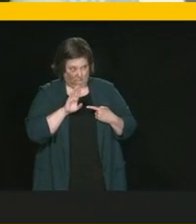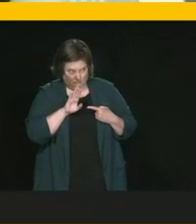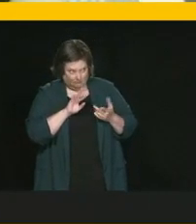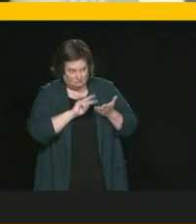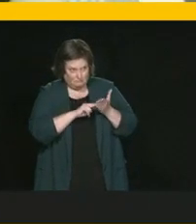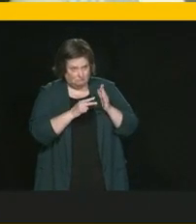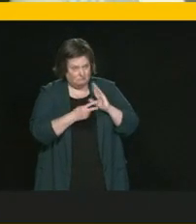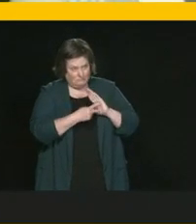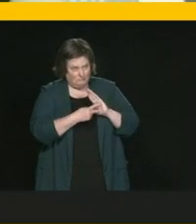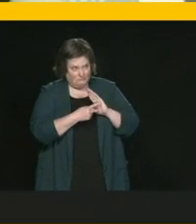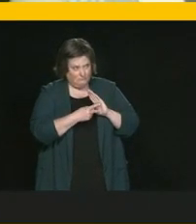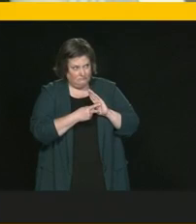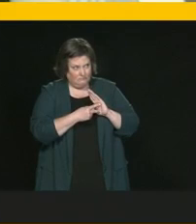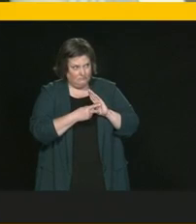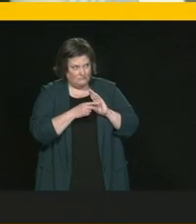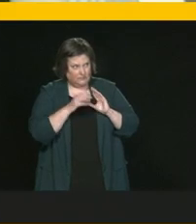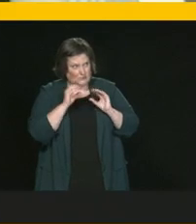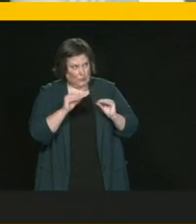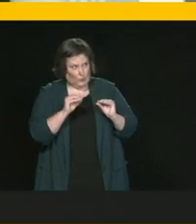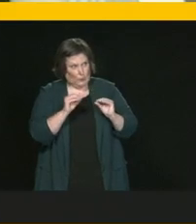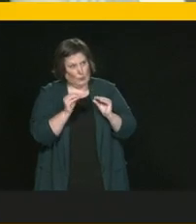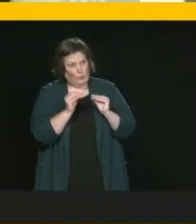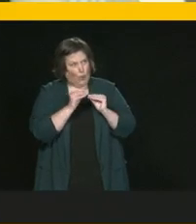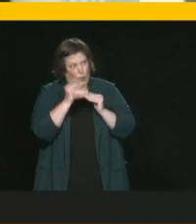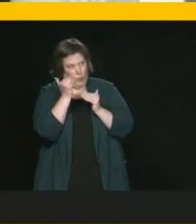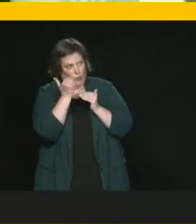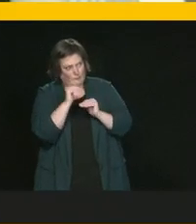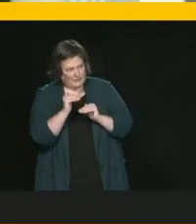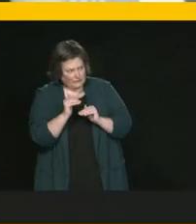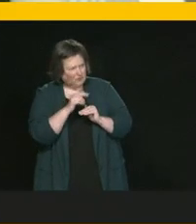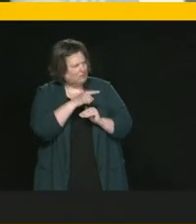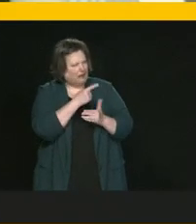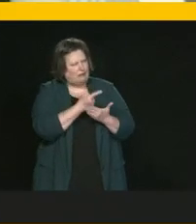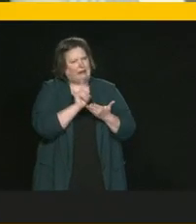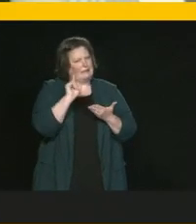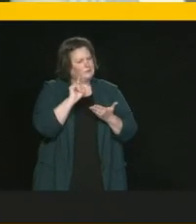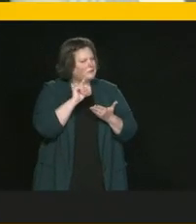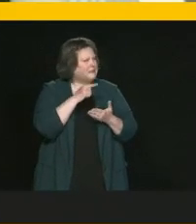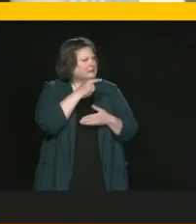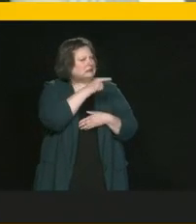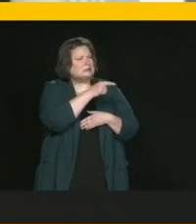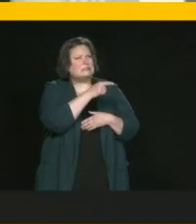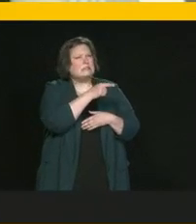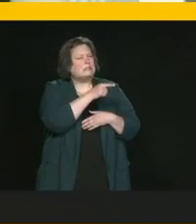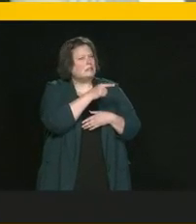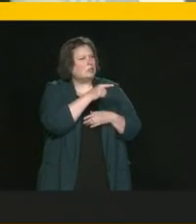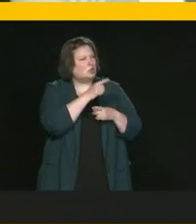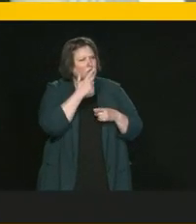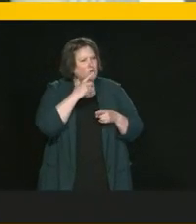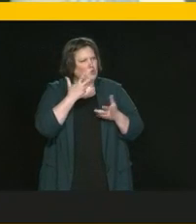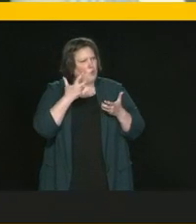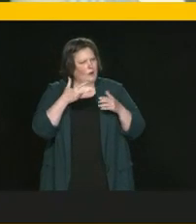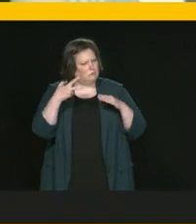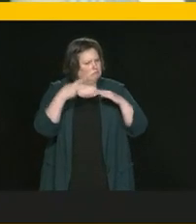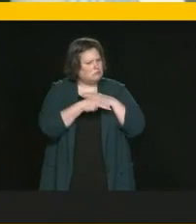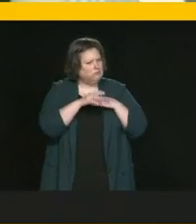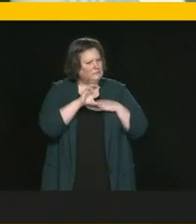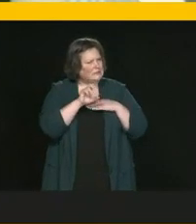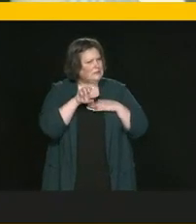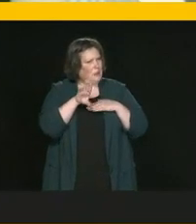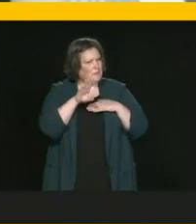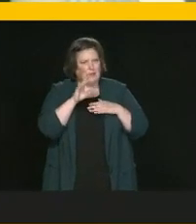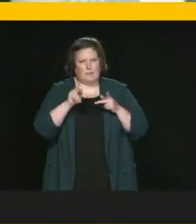week you were talking about legislation to remove the CERB from people who are able to work. Why this